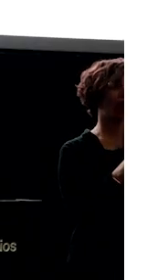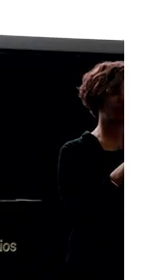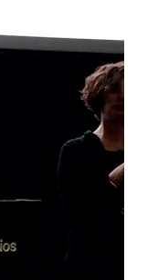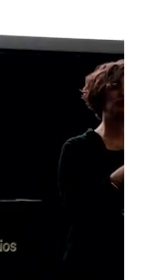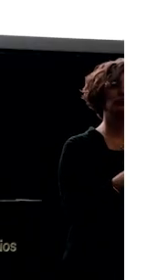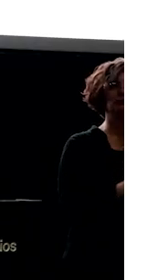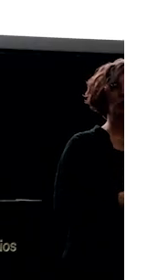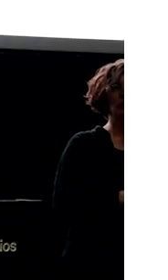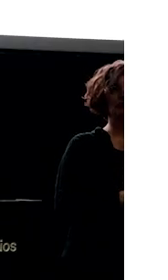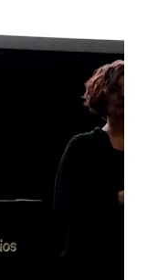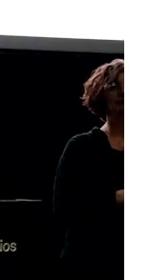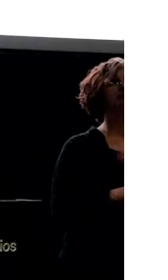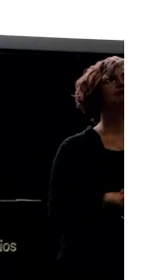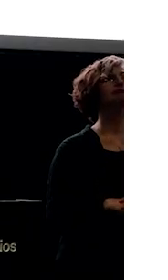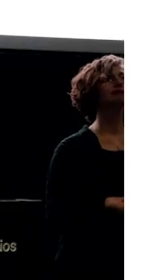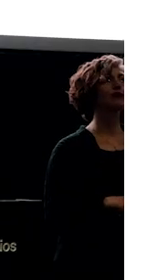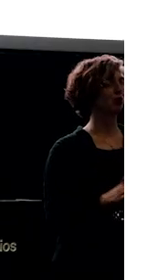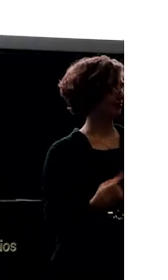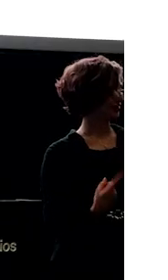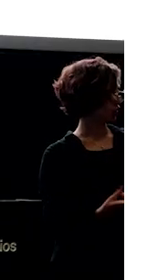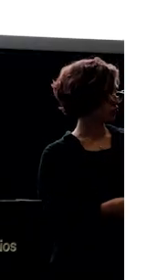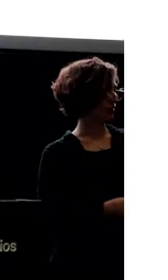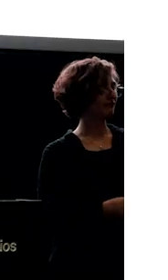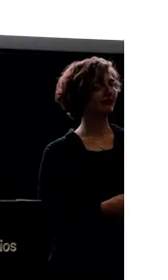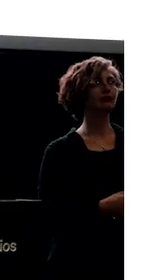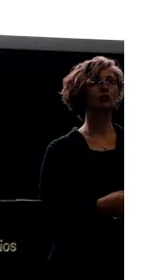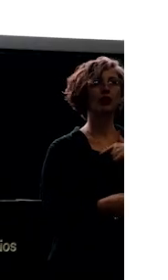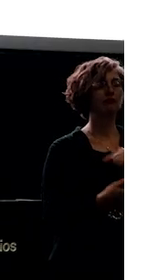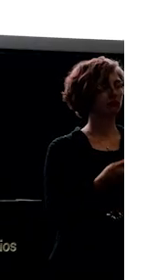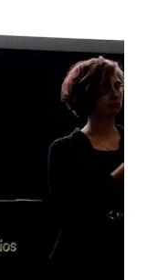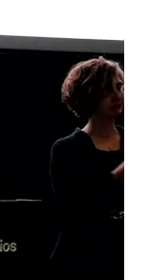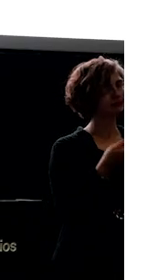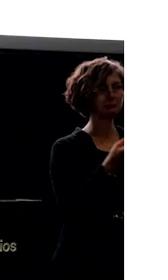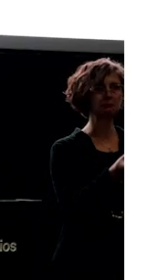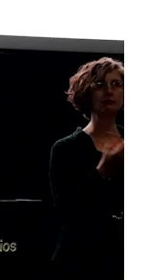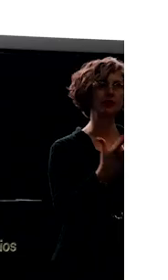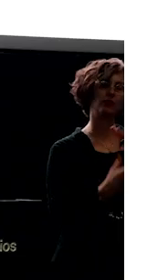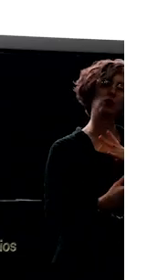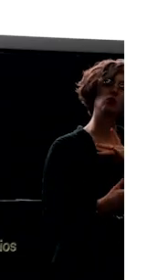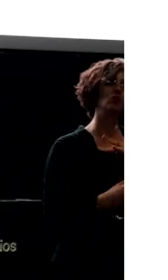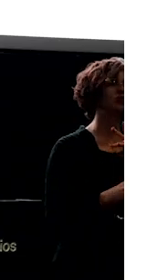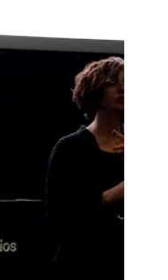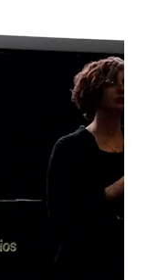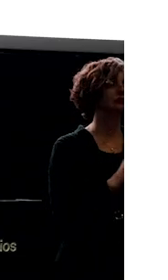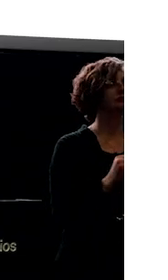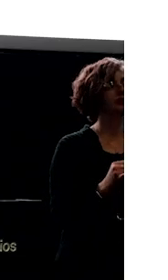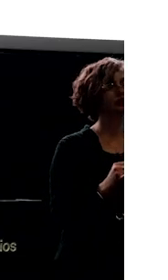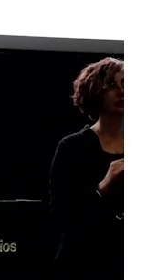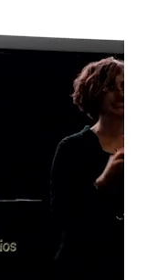we've collaborated with some pretty amazing folks and agencies and have raised over